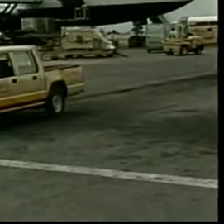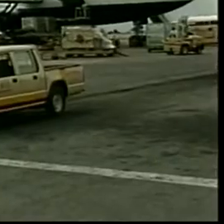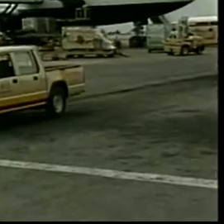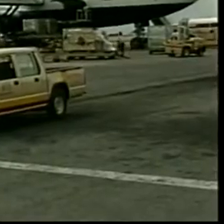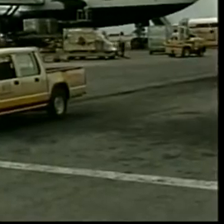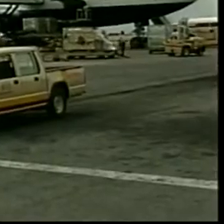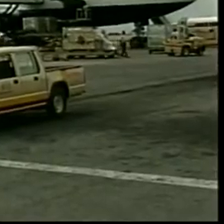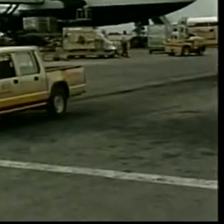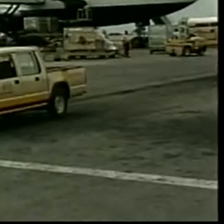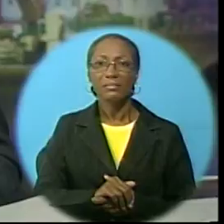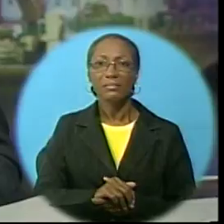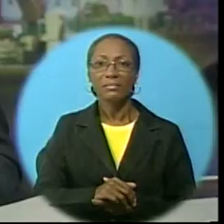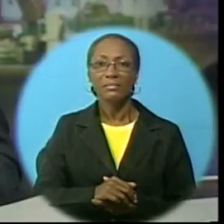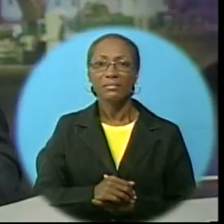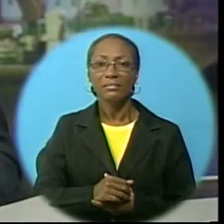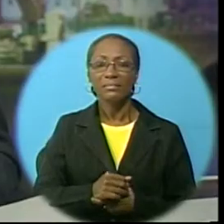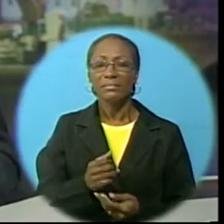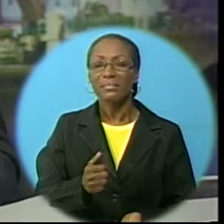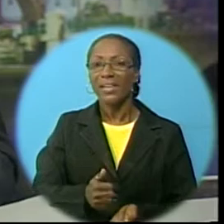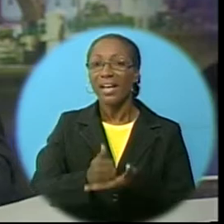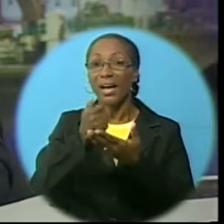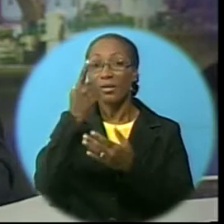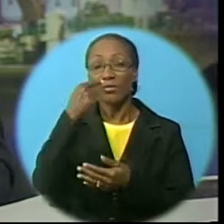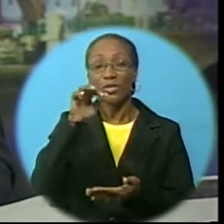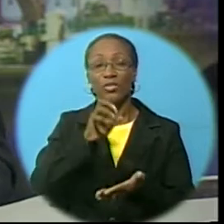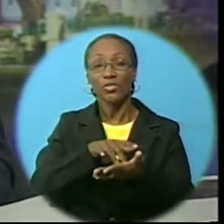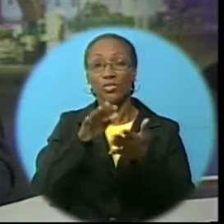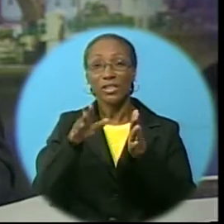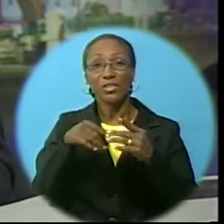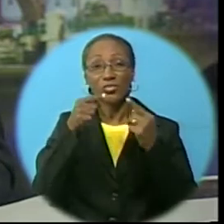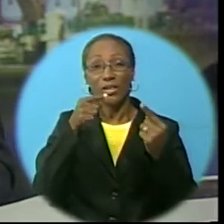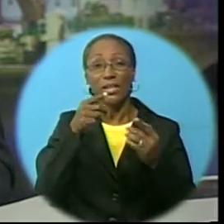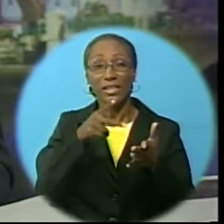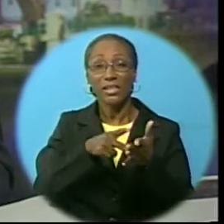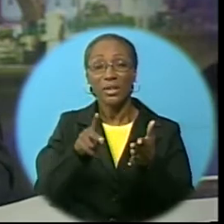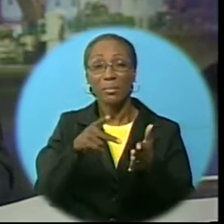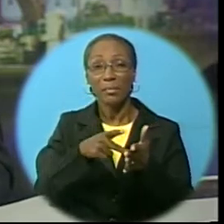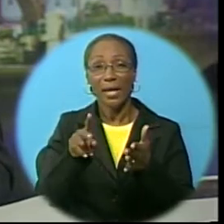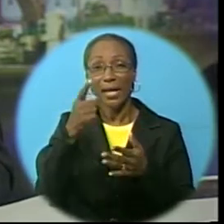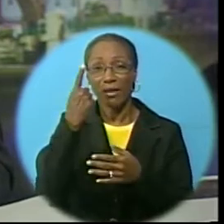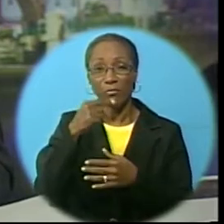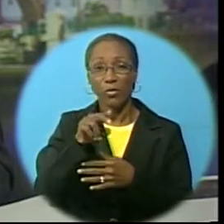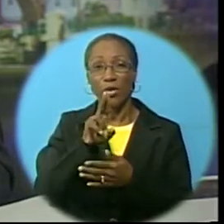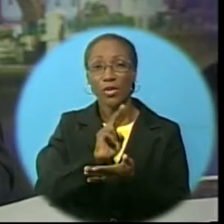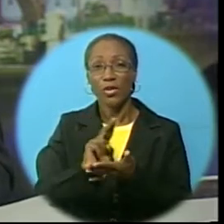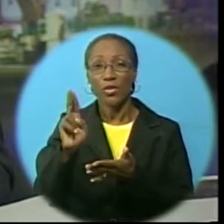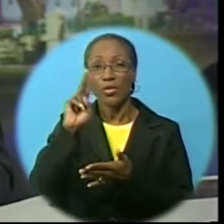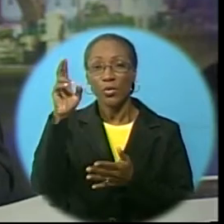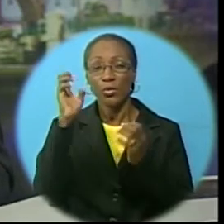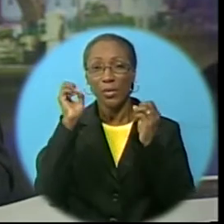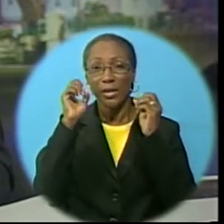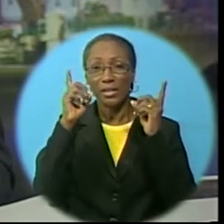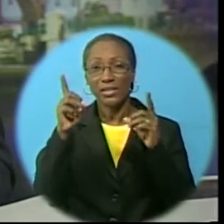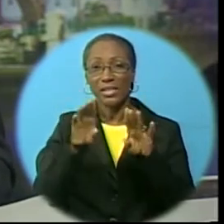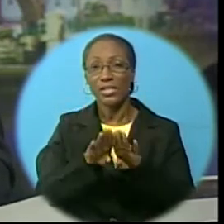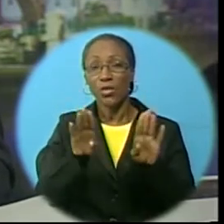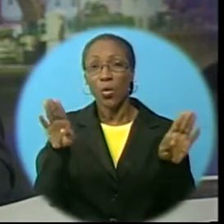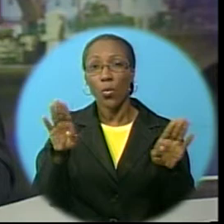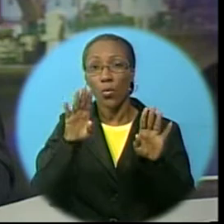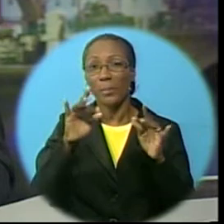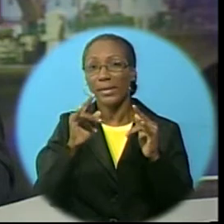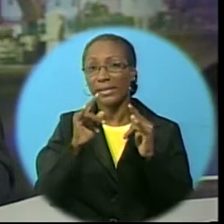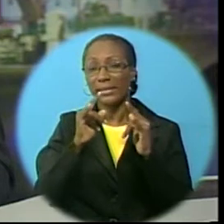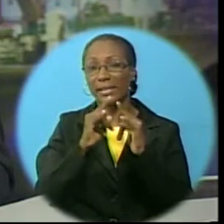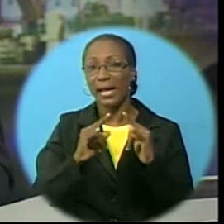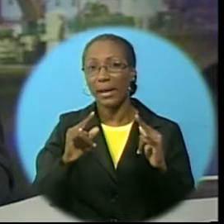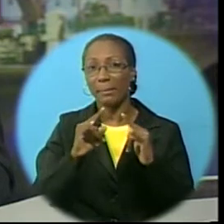Broom, CBC News. Help for students struggling to pay for courses at the University of the West Indies Open Campus. In